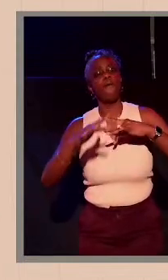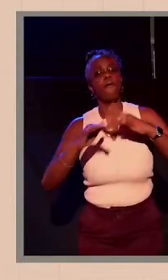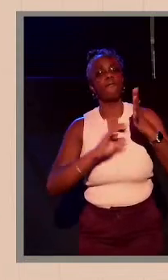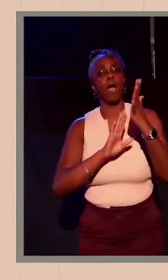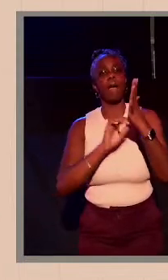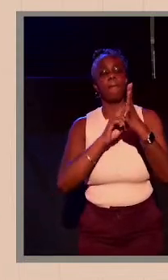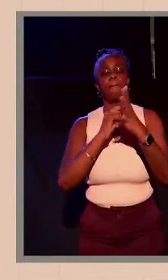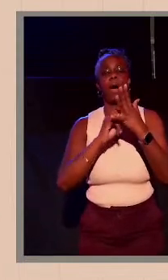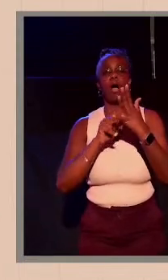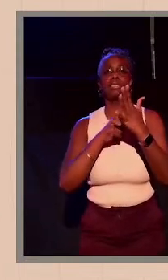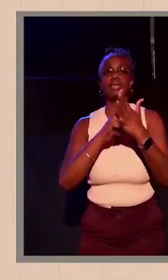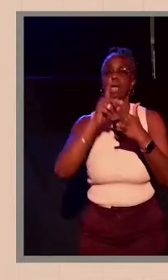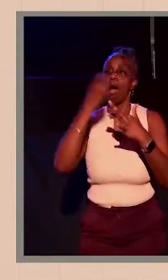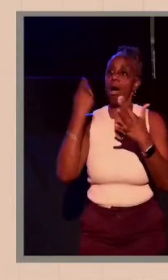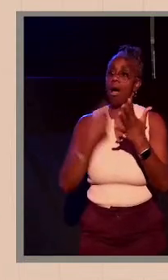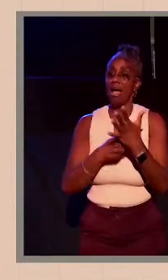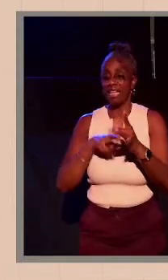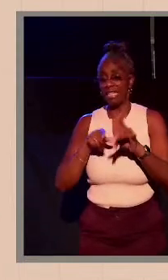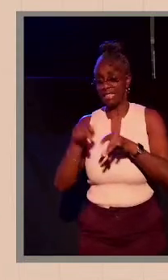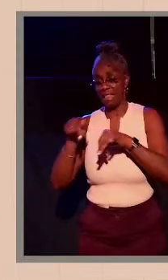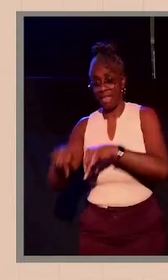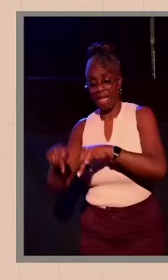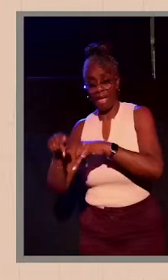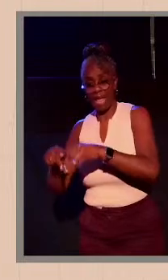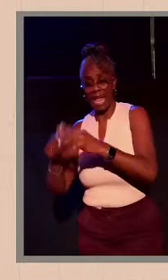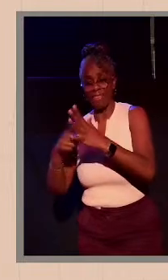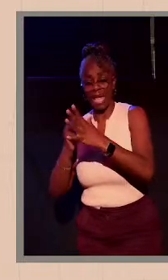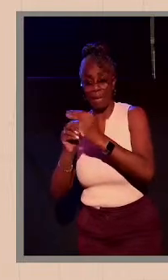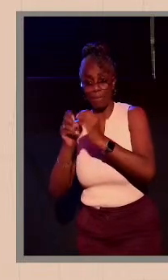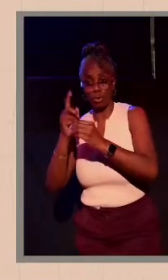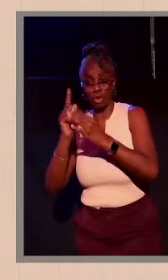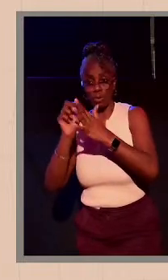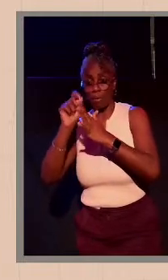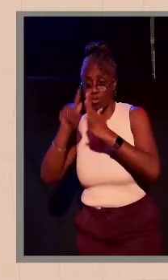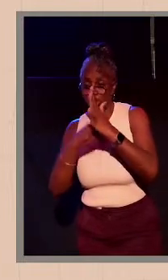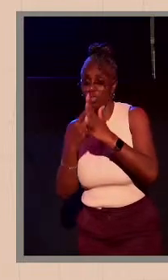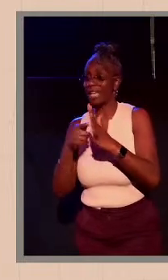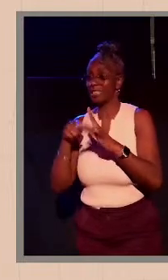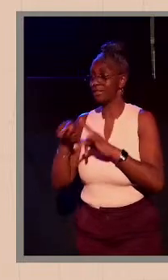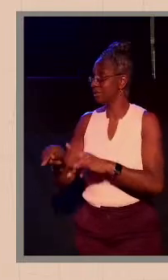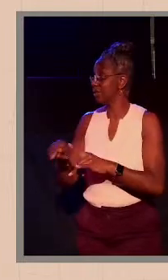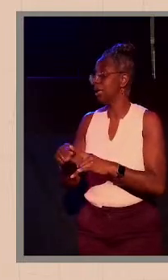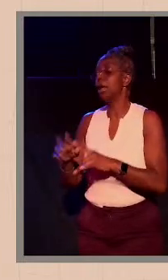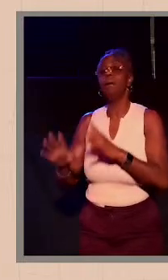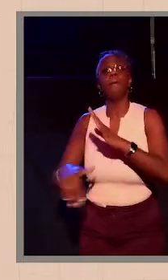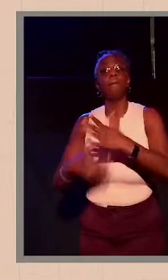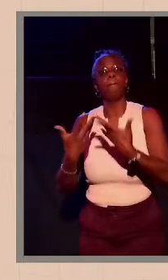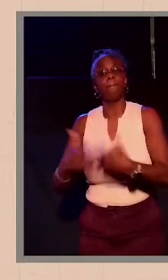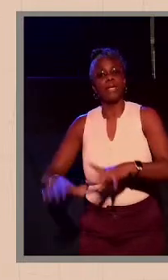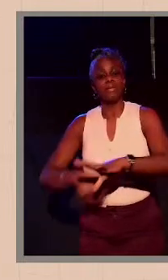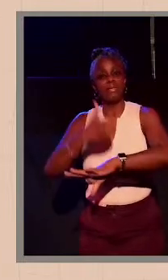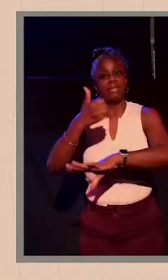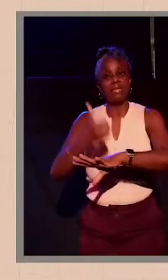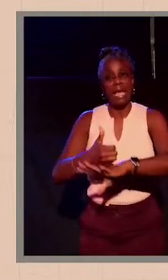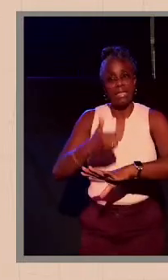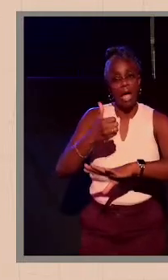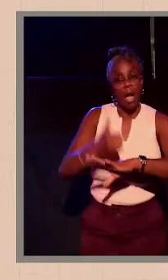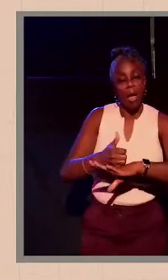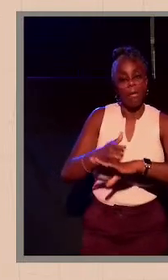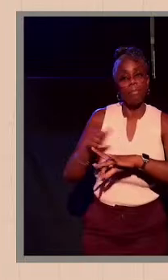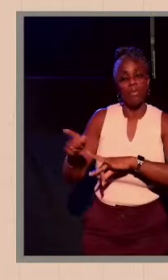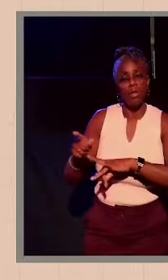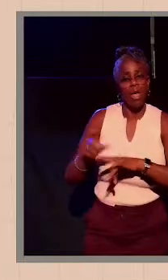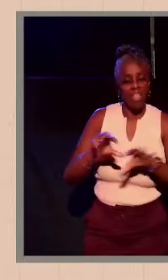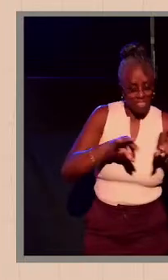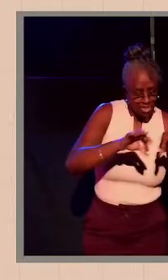thing that just lives somewhere in the Ableton project, and this is the thing it's actually talking to. That sets up what these channels